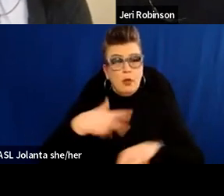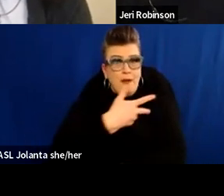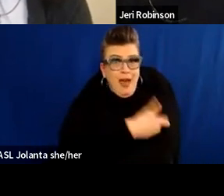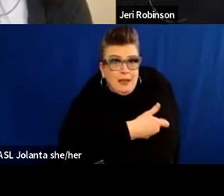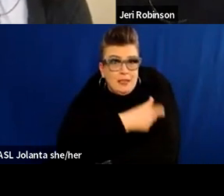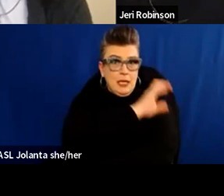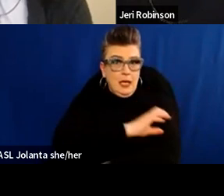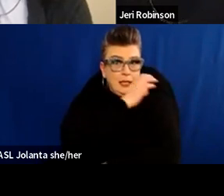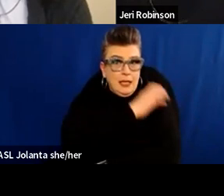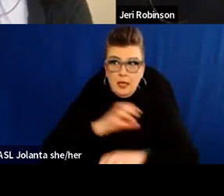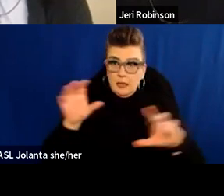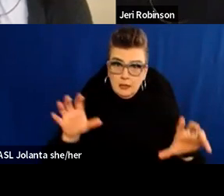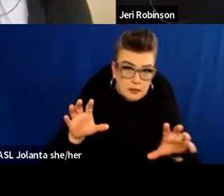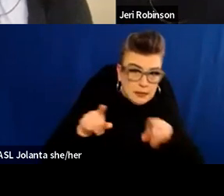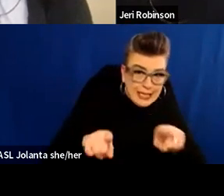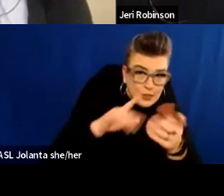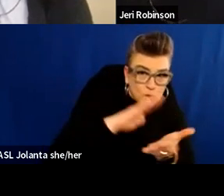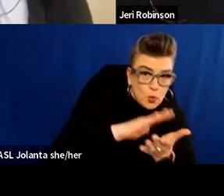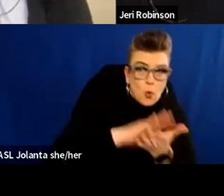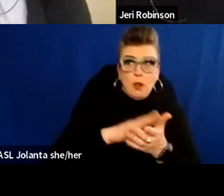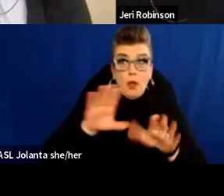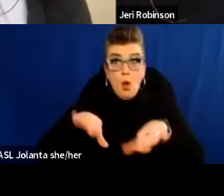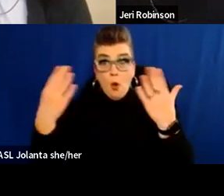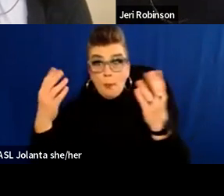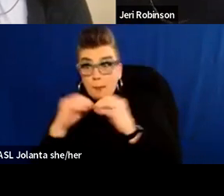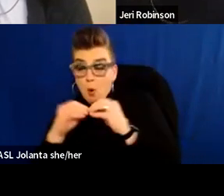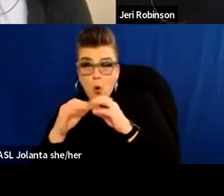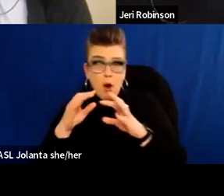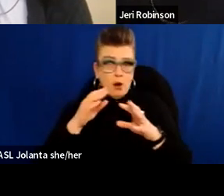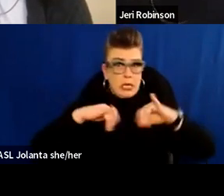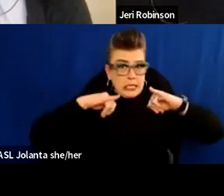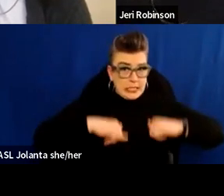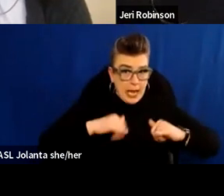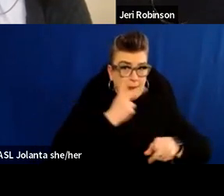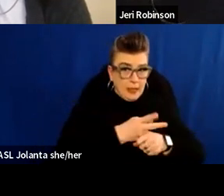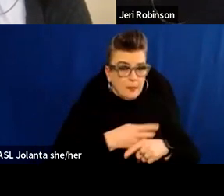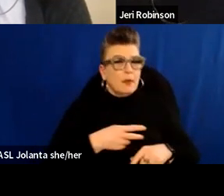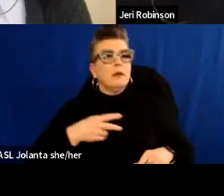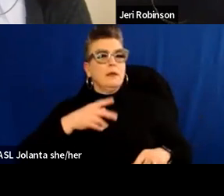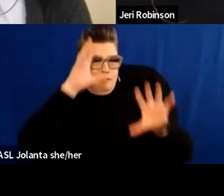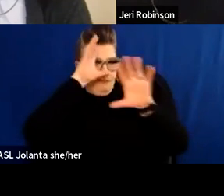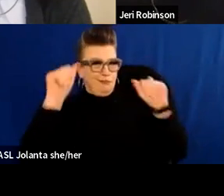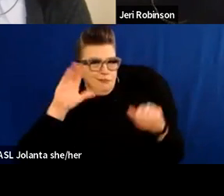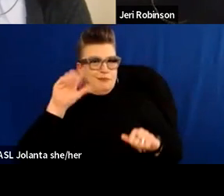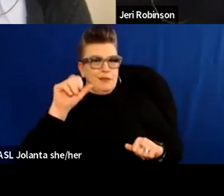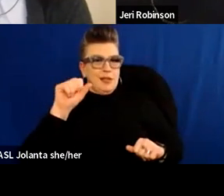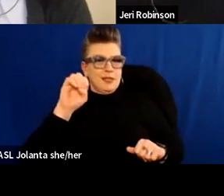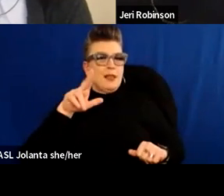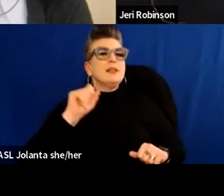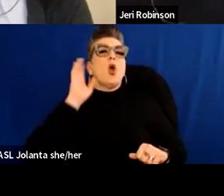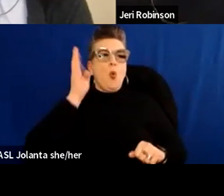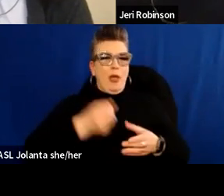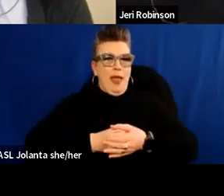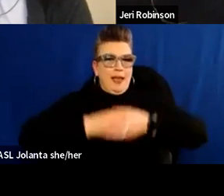gonna like open more or keep the same ones already have we're gonna continue to expand vaccine opportunities for students